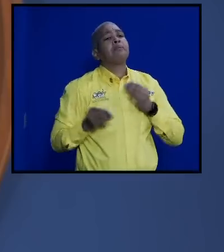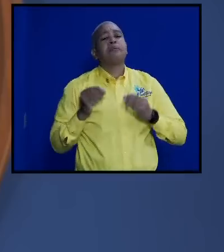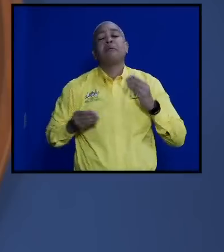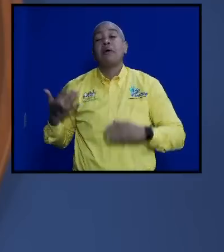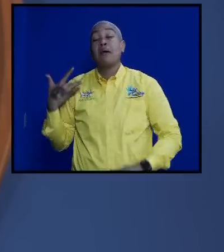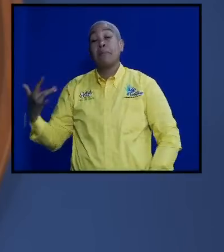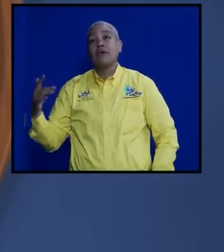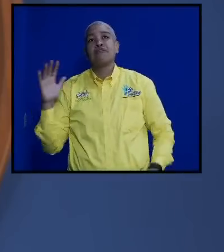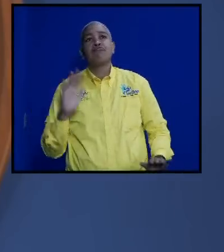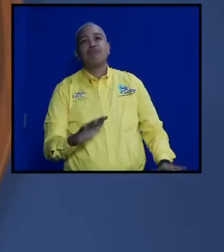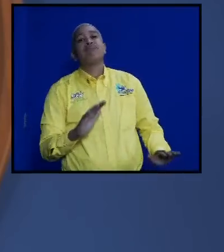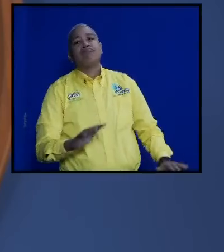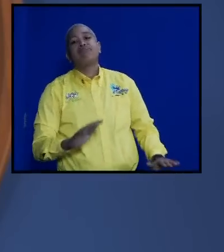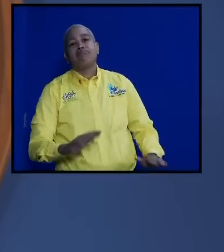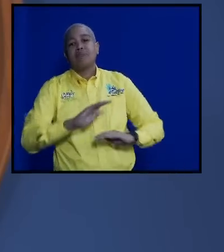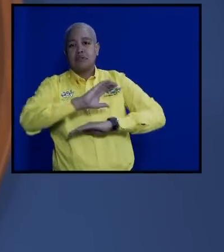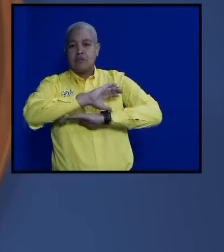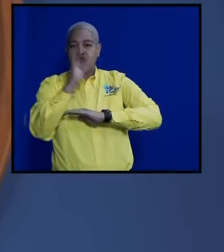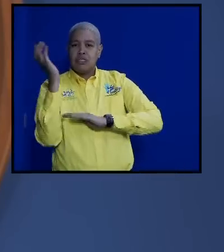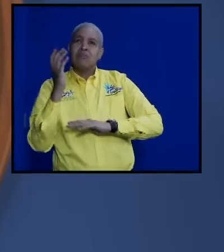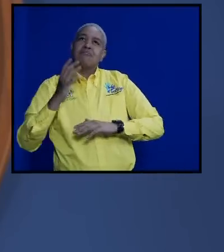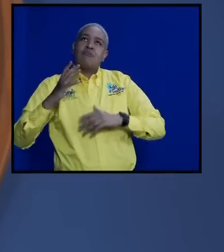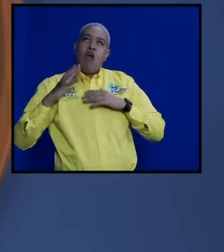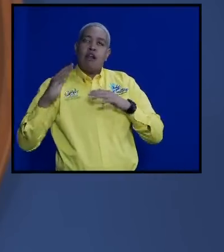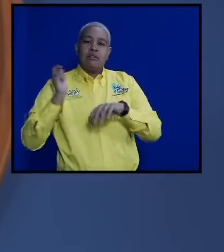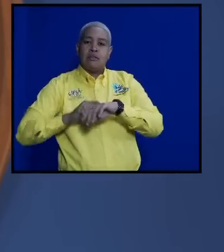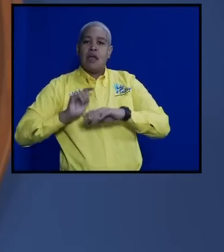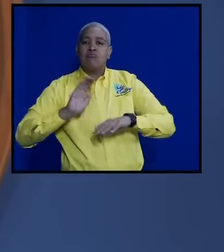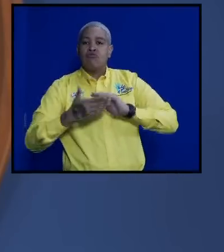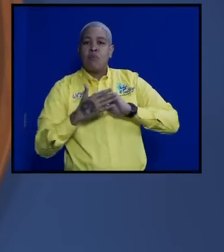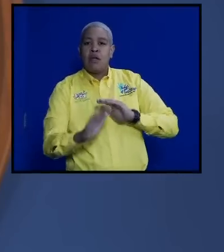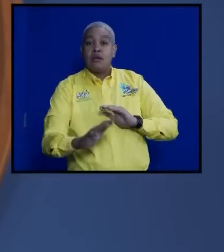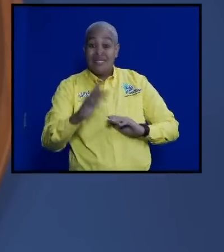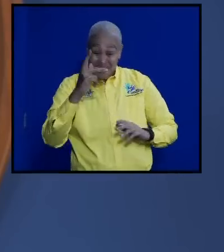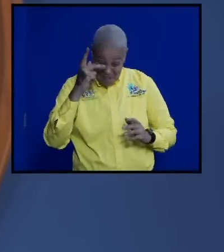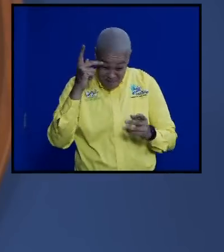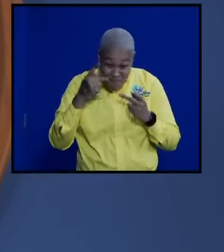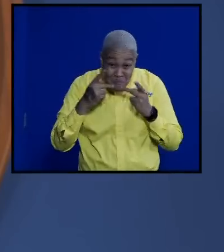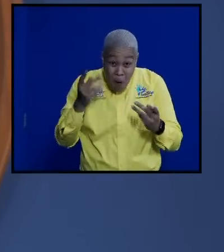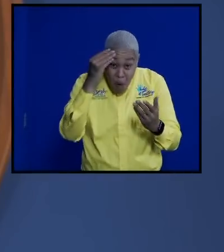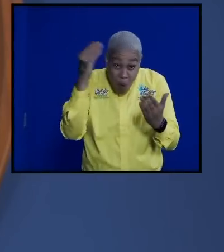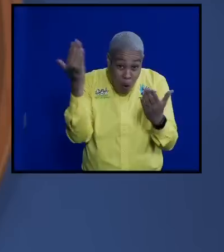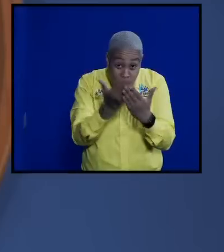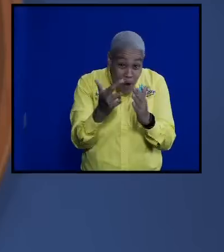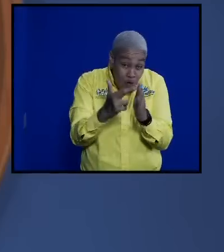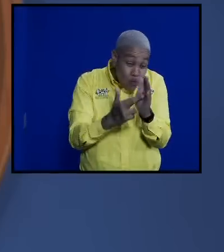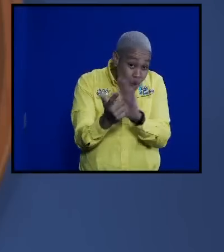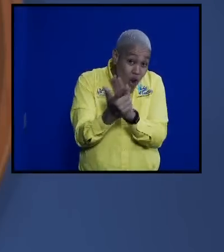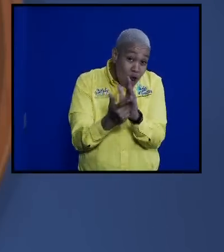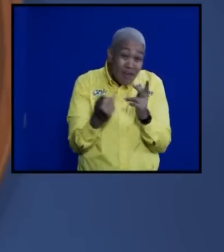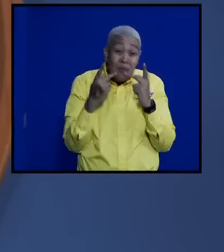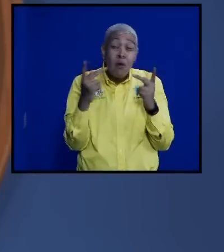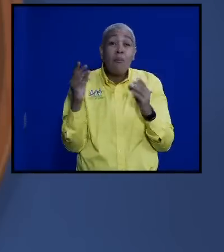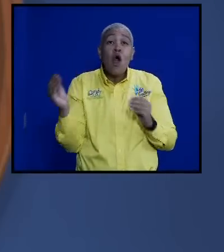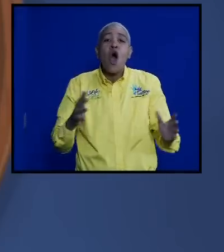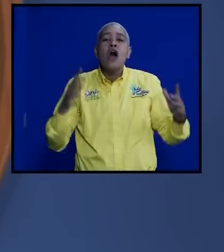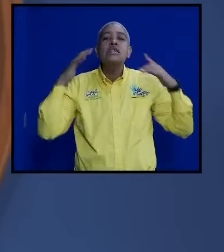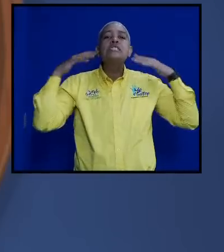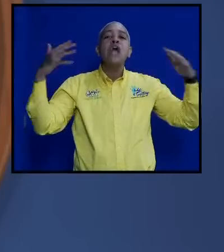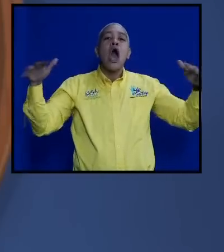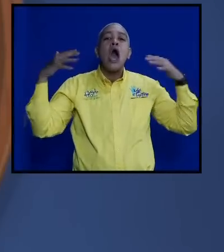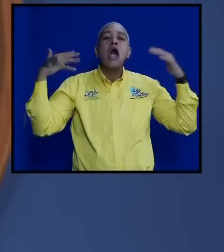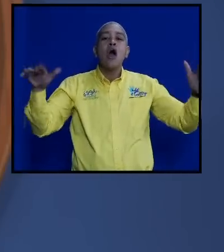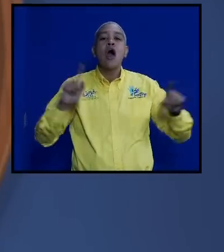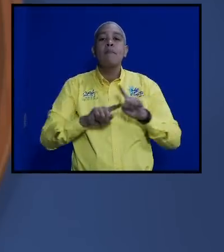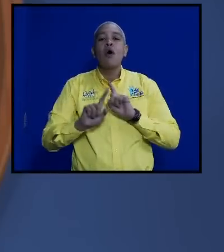period, I ask the public to continue to obey the rules and laws associated with public order, loud noise, and traversing the